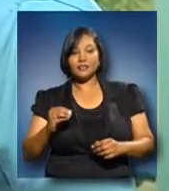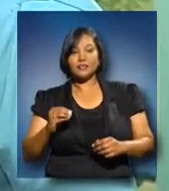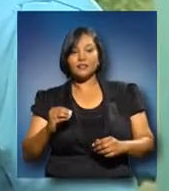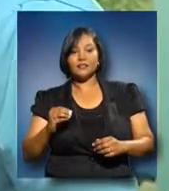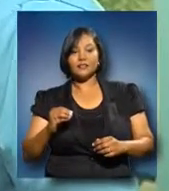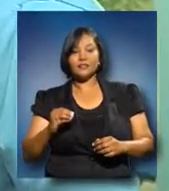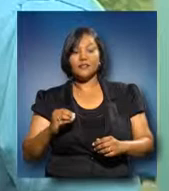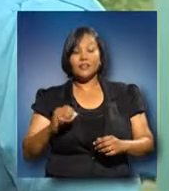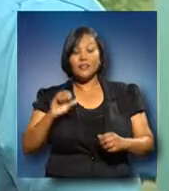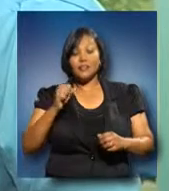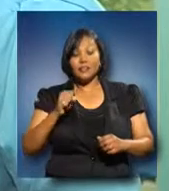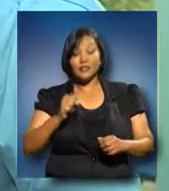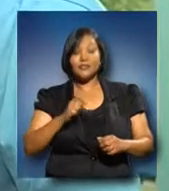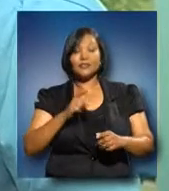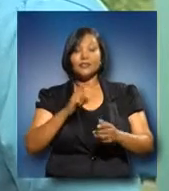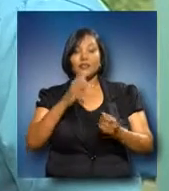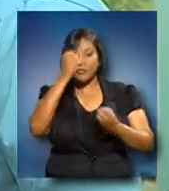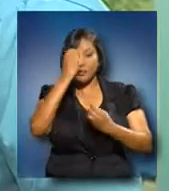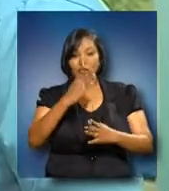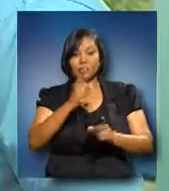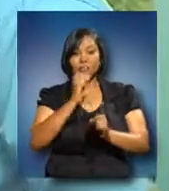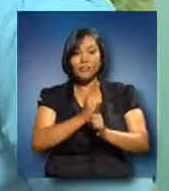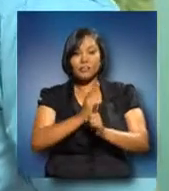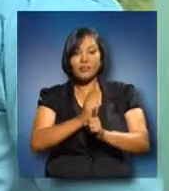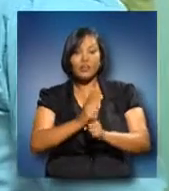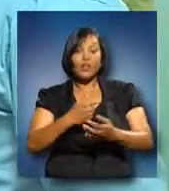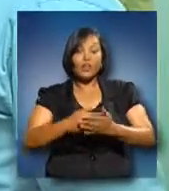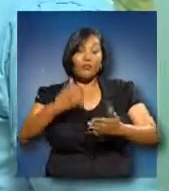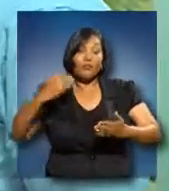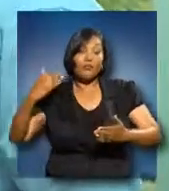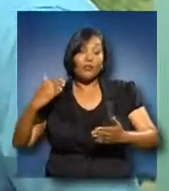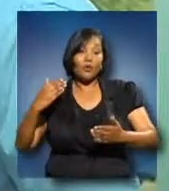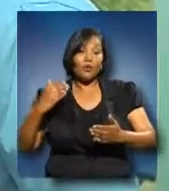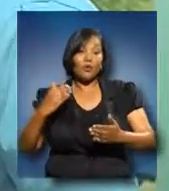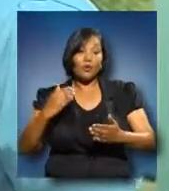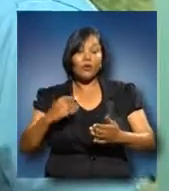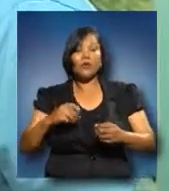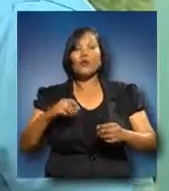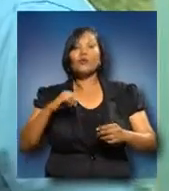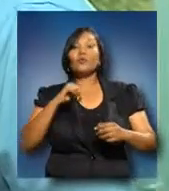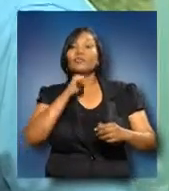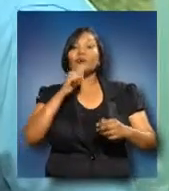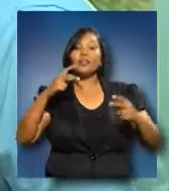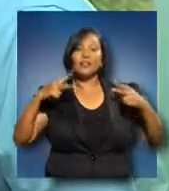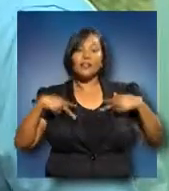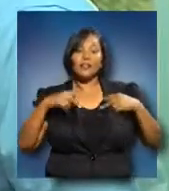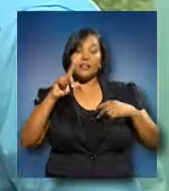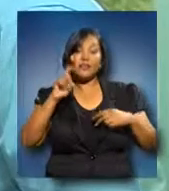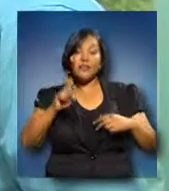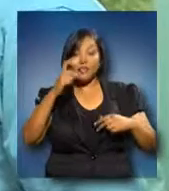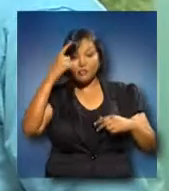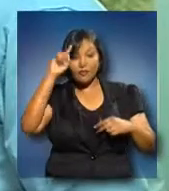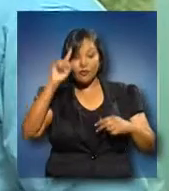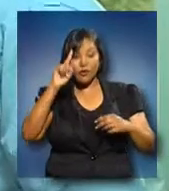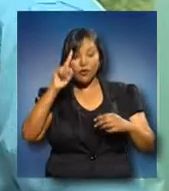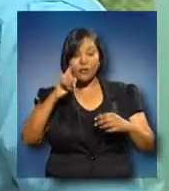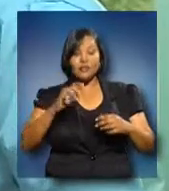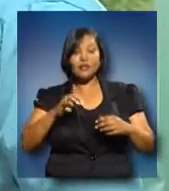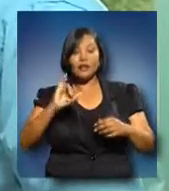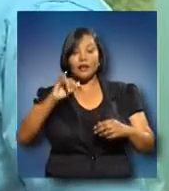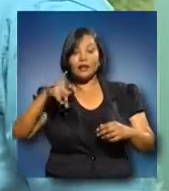is very accurate. We were at a point where there was no content, there were no